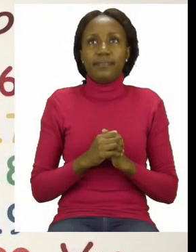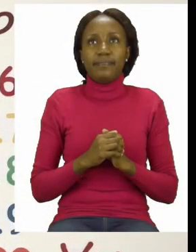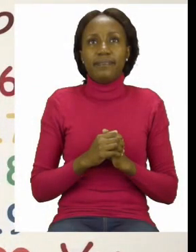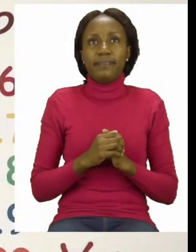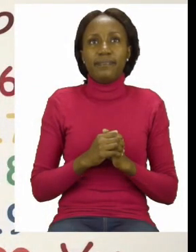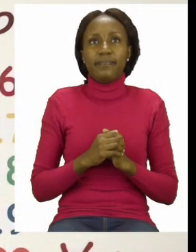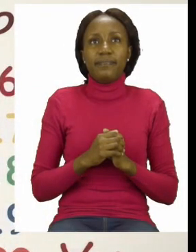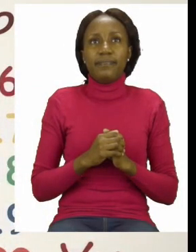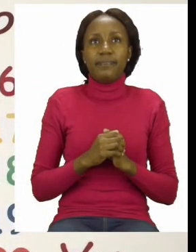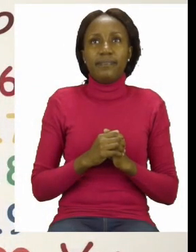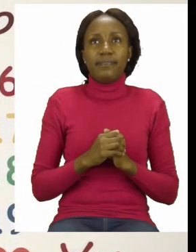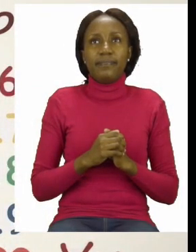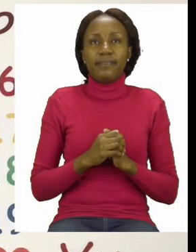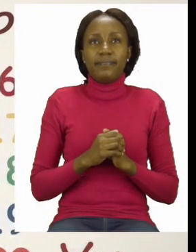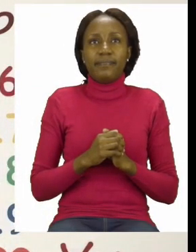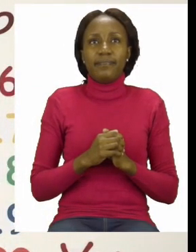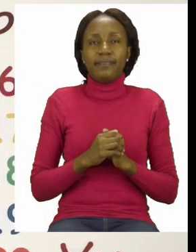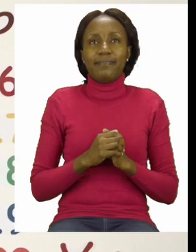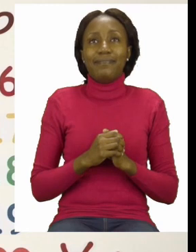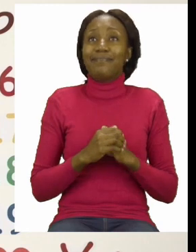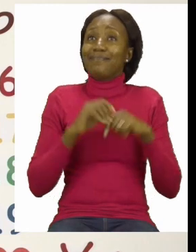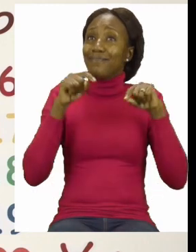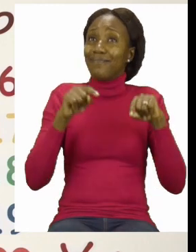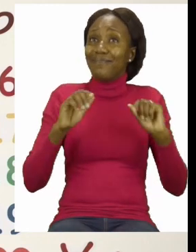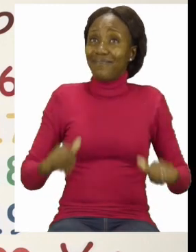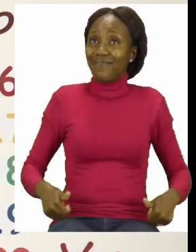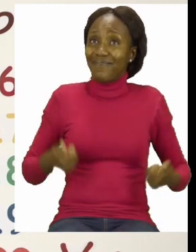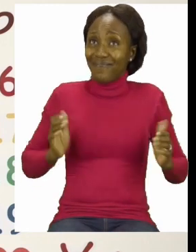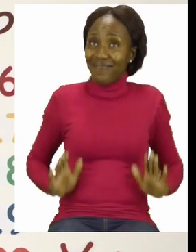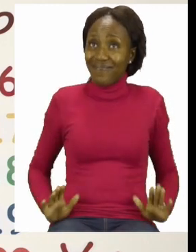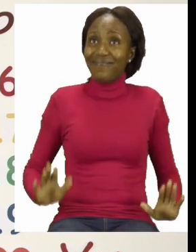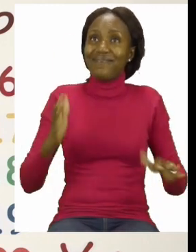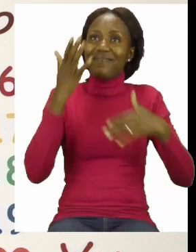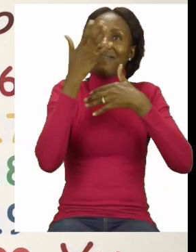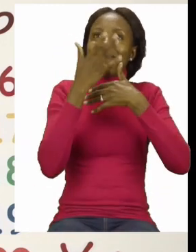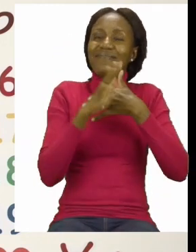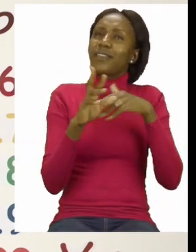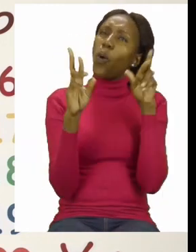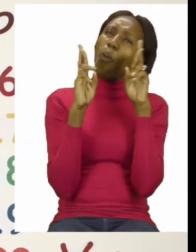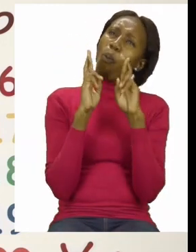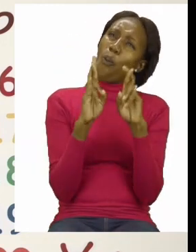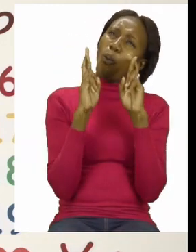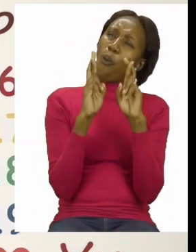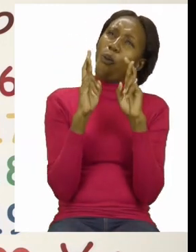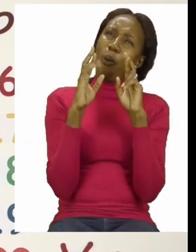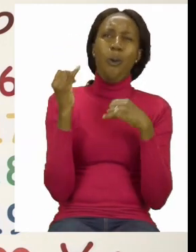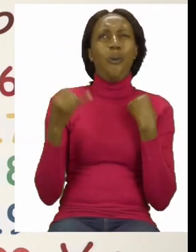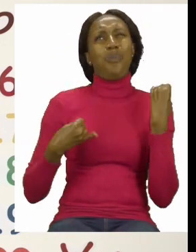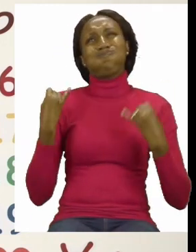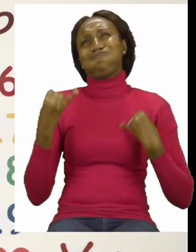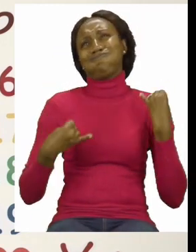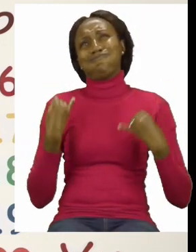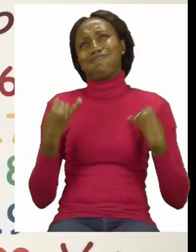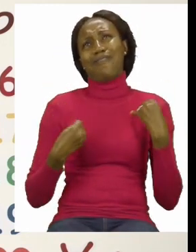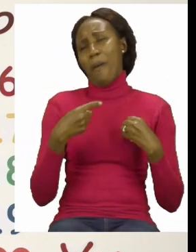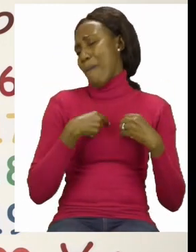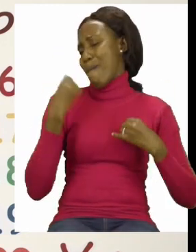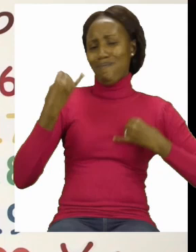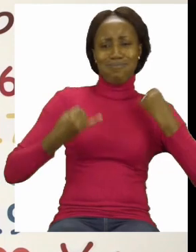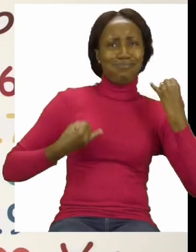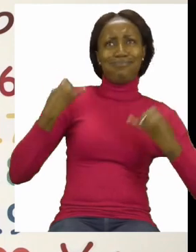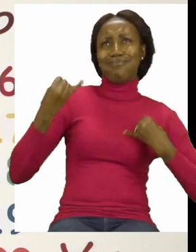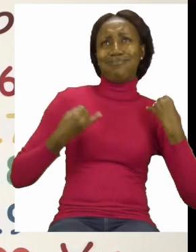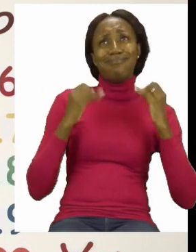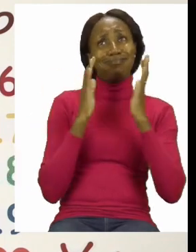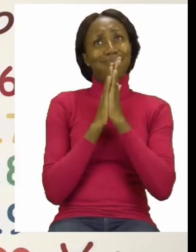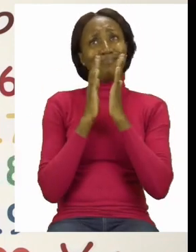Boys and girls, we have now come to the end of our lesson. I hope you had so much fun. I know I did.